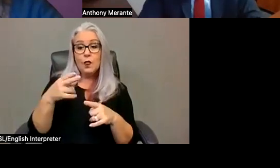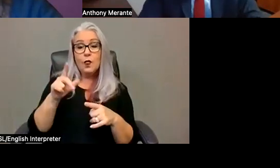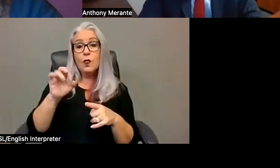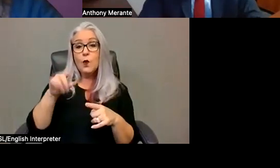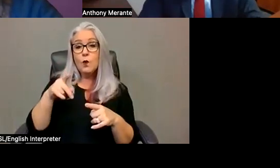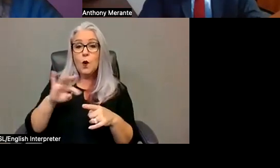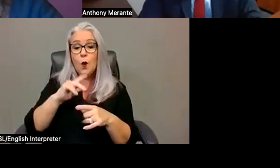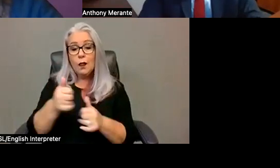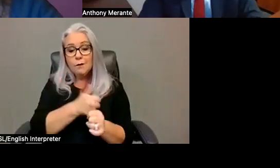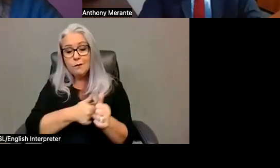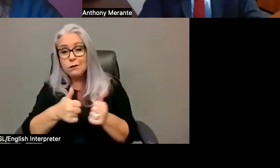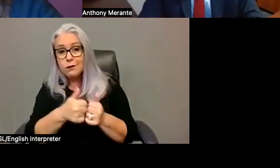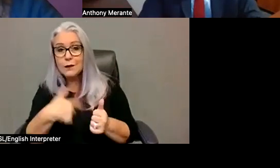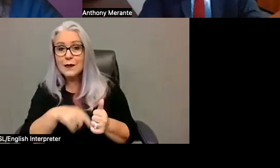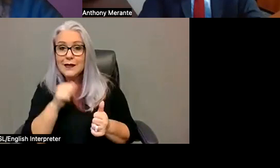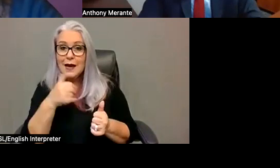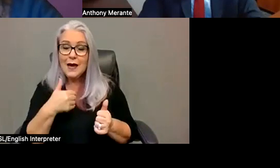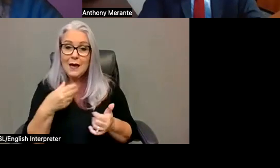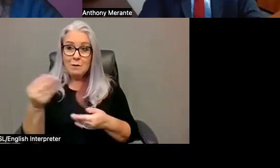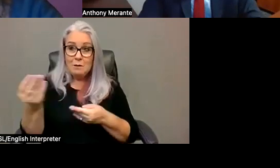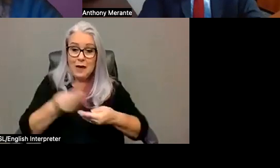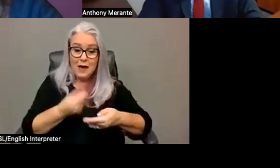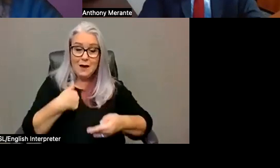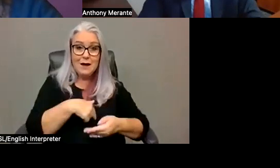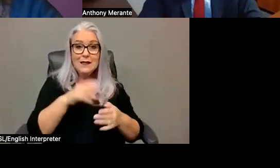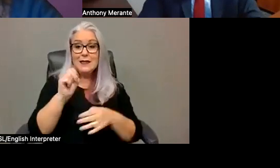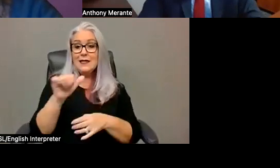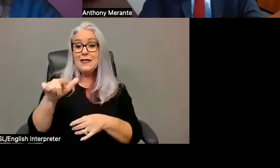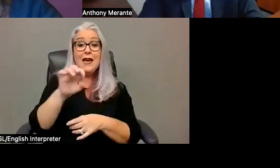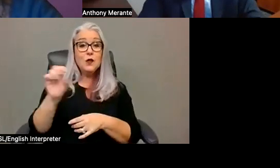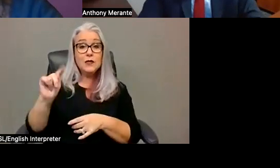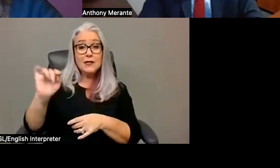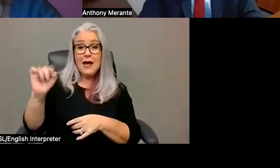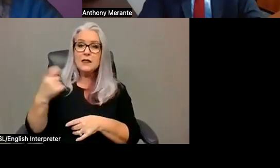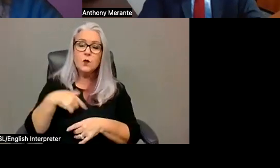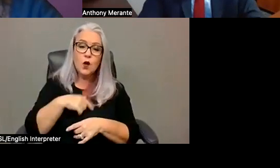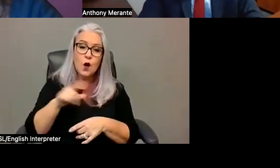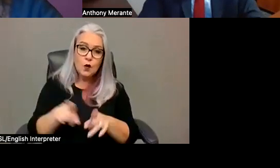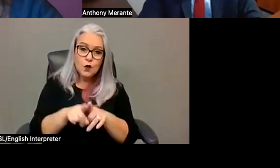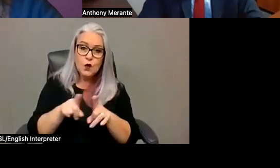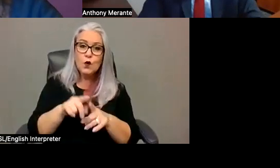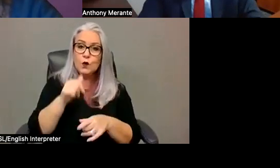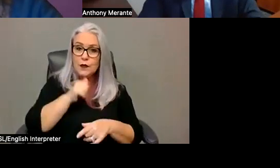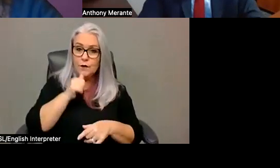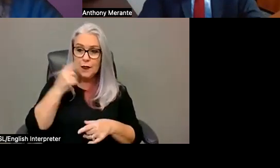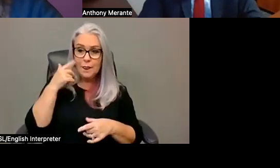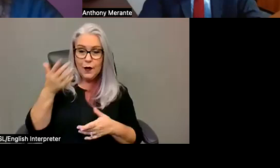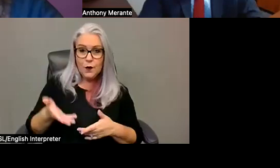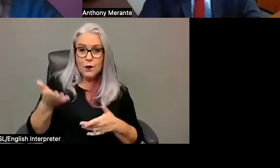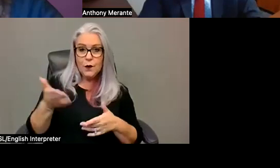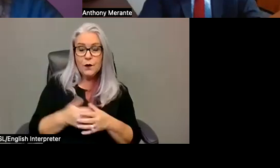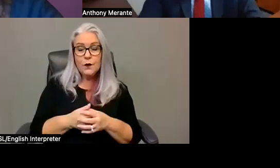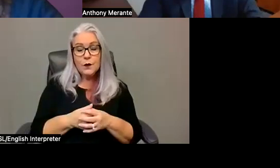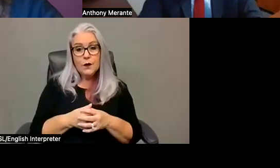or the sales tax that they ought to be paying us. And so we're getting hurt there. There are so far